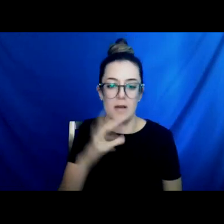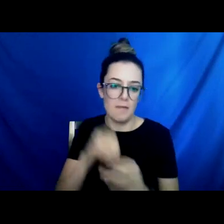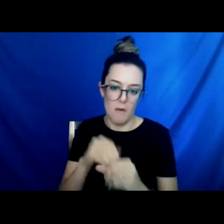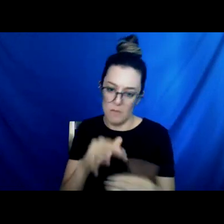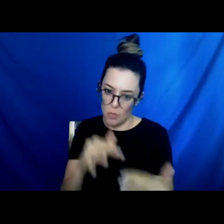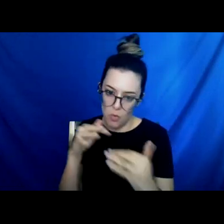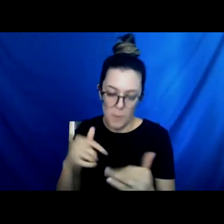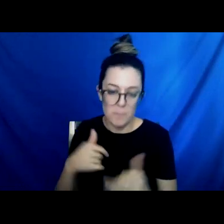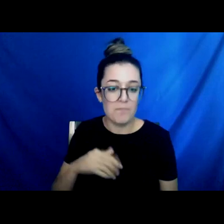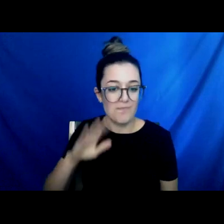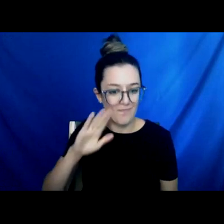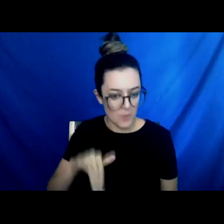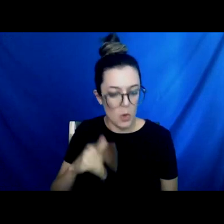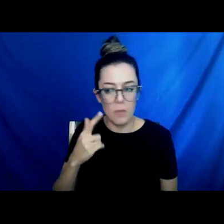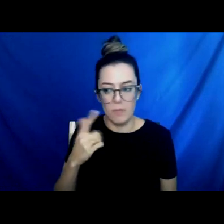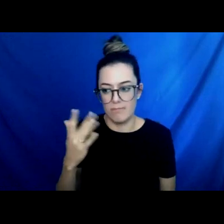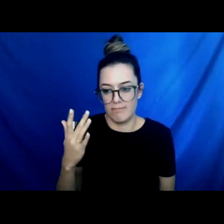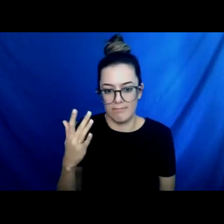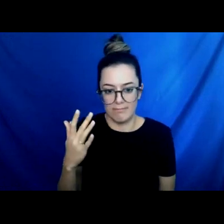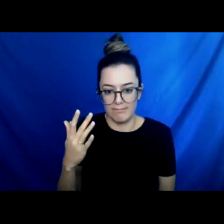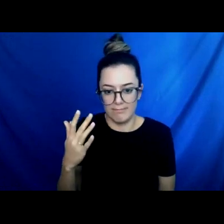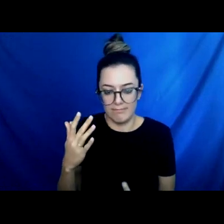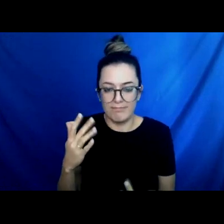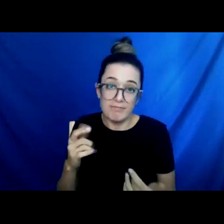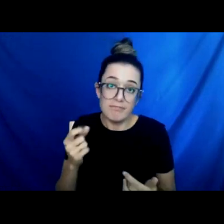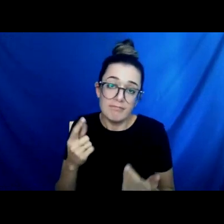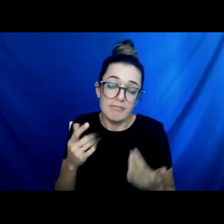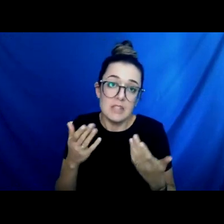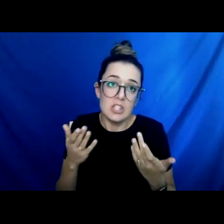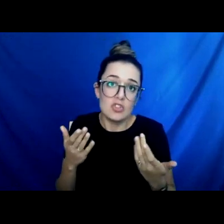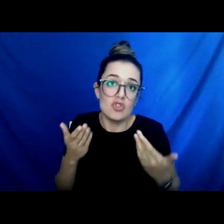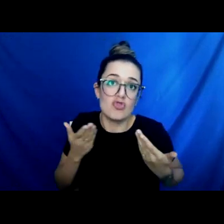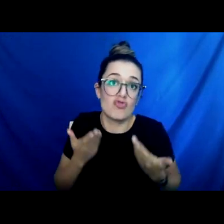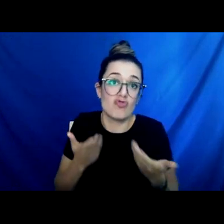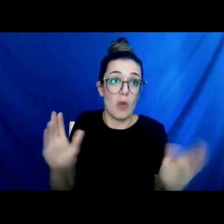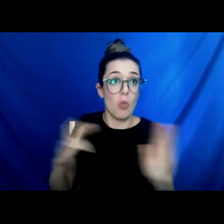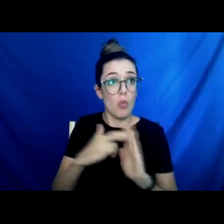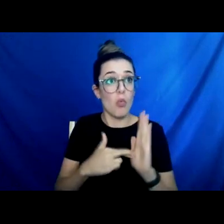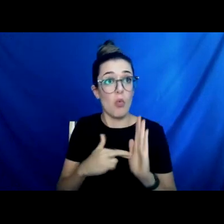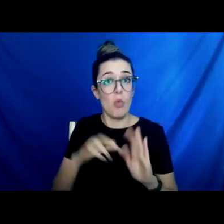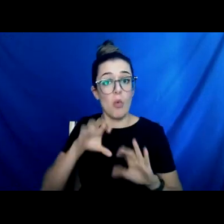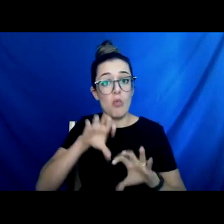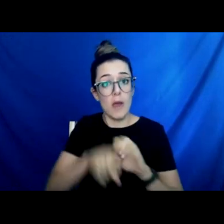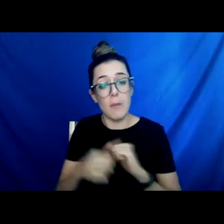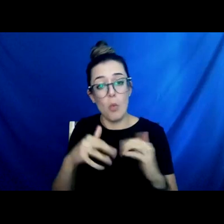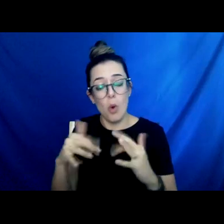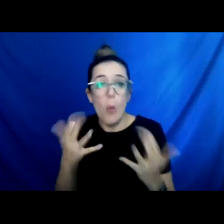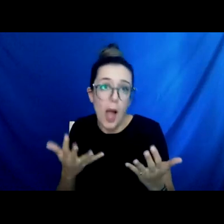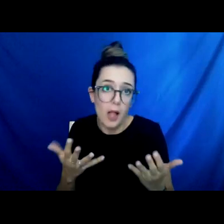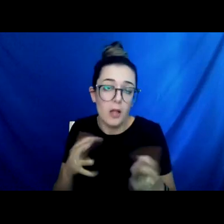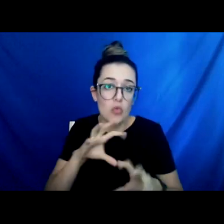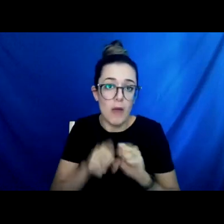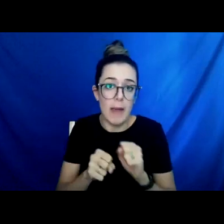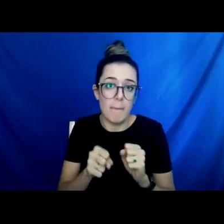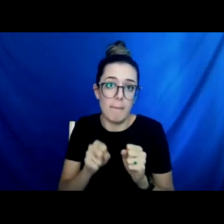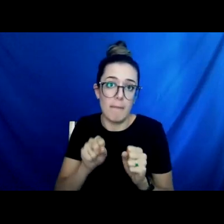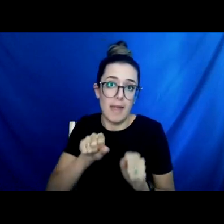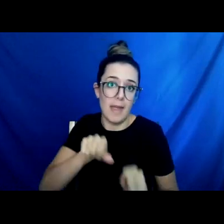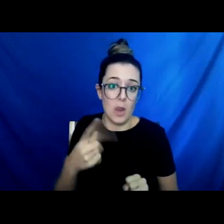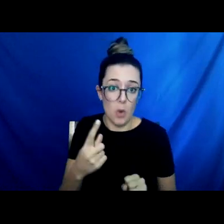more. Because the general rule about rape in wars, basically, or rape anywhere, I believe, is that for every one story you